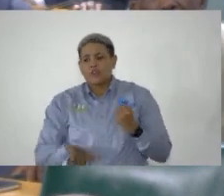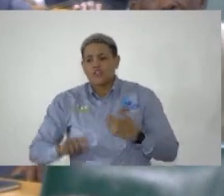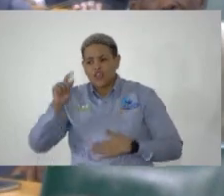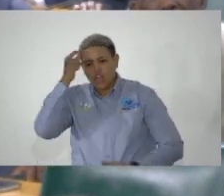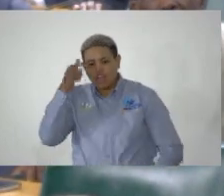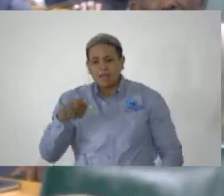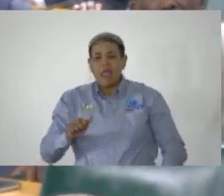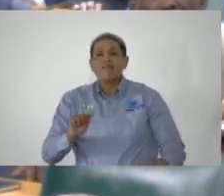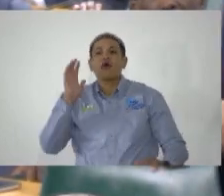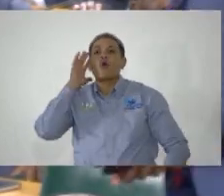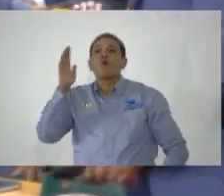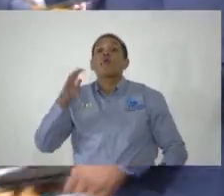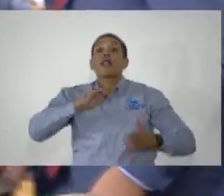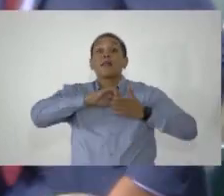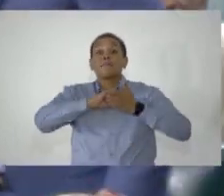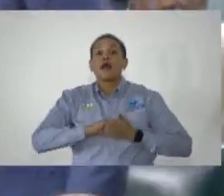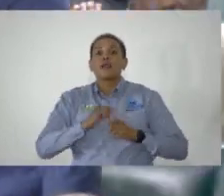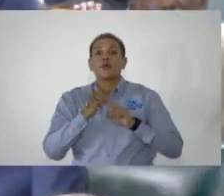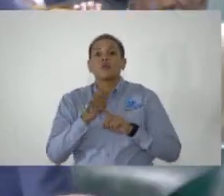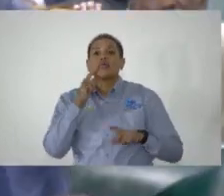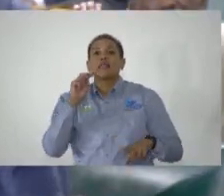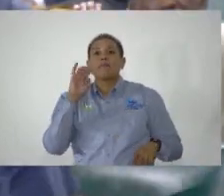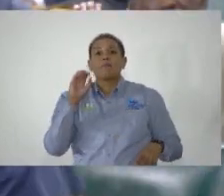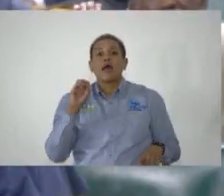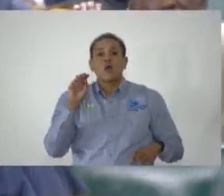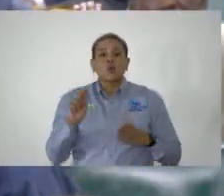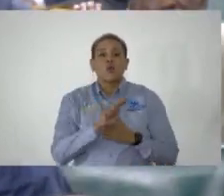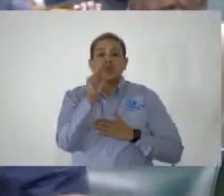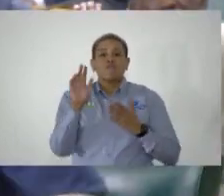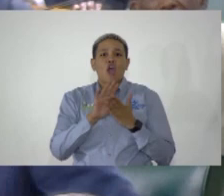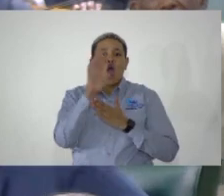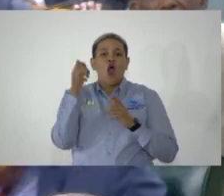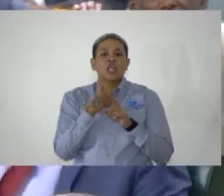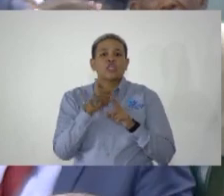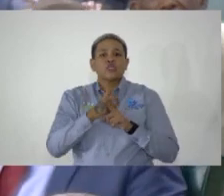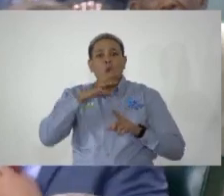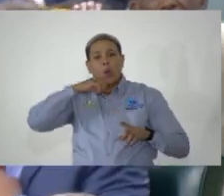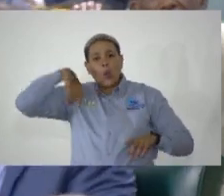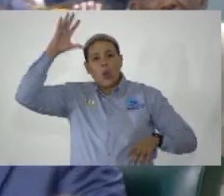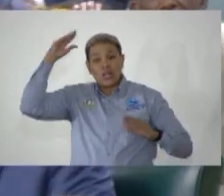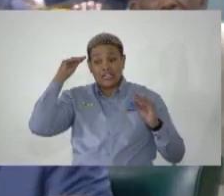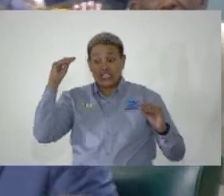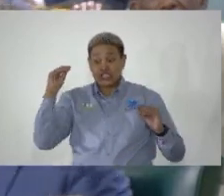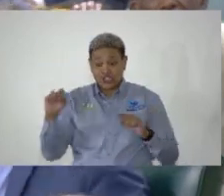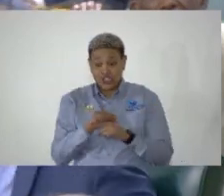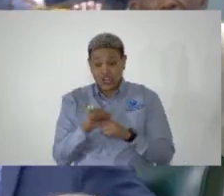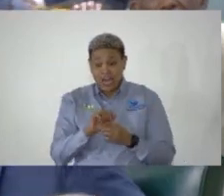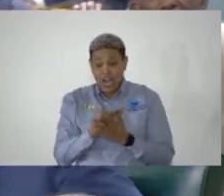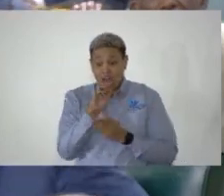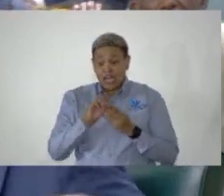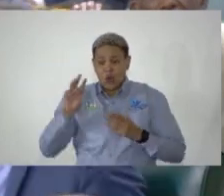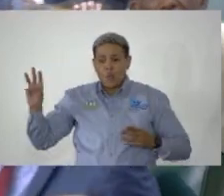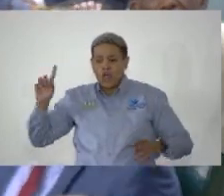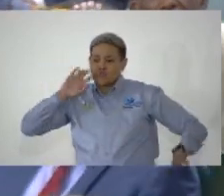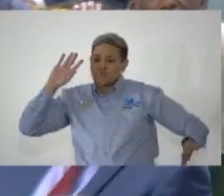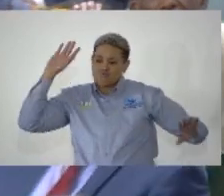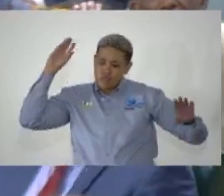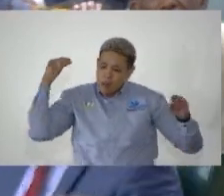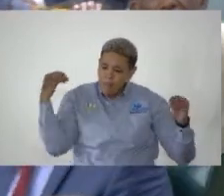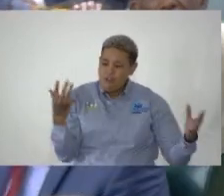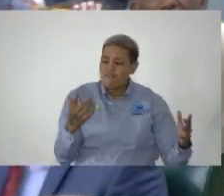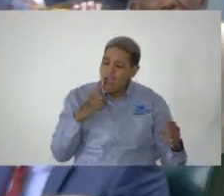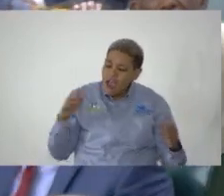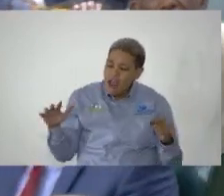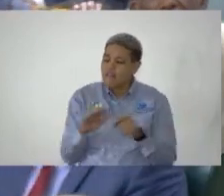effort, will partner with the Michael University College, the oldest teacher training college in the Western Hemisphere, to provide